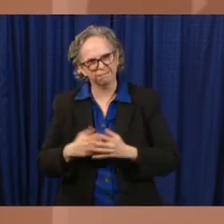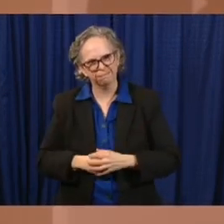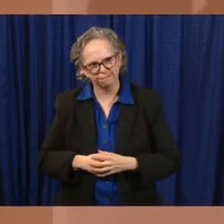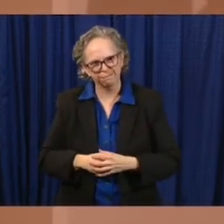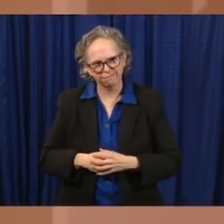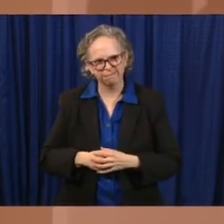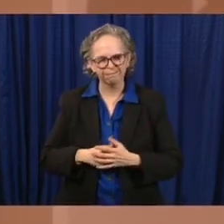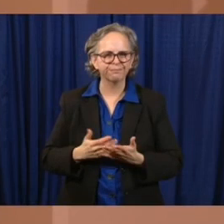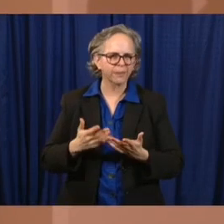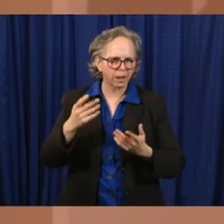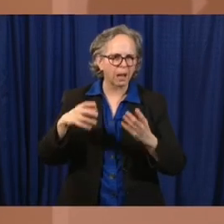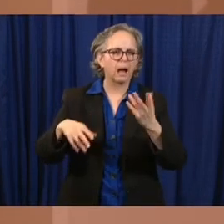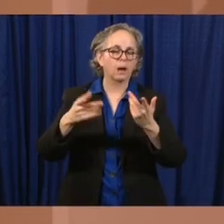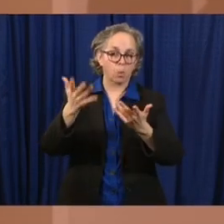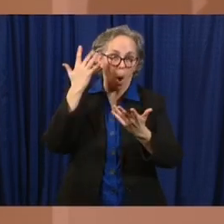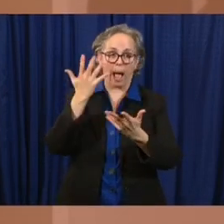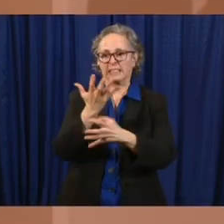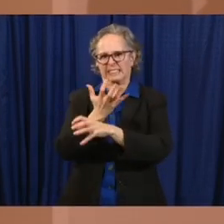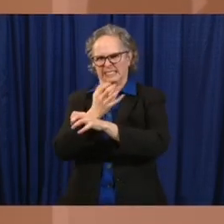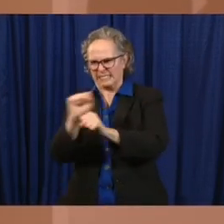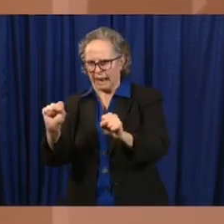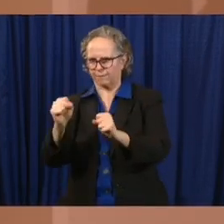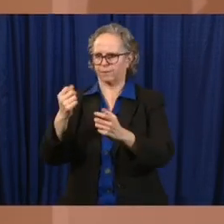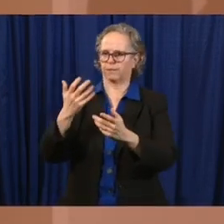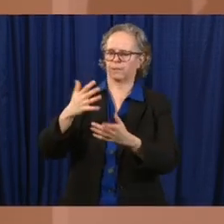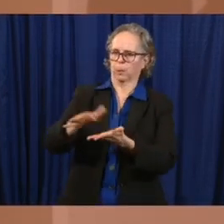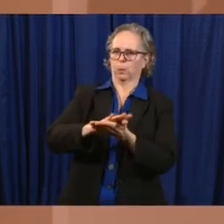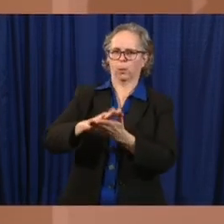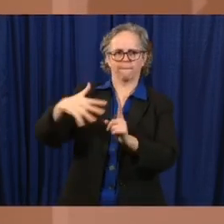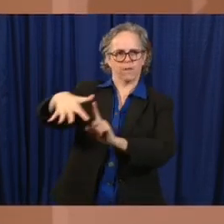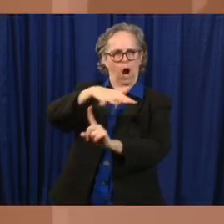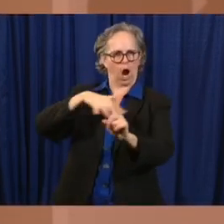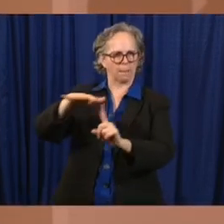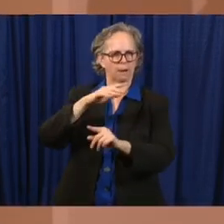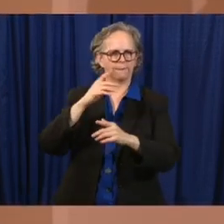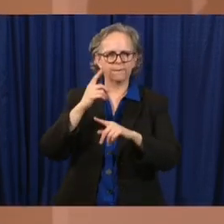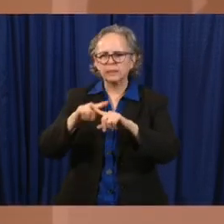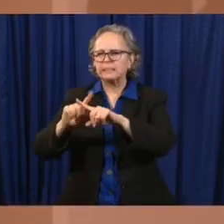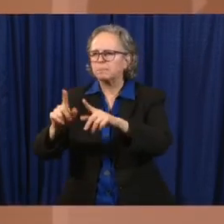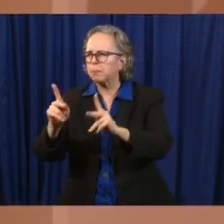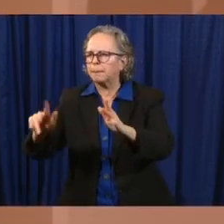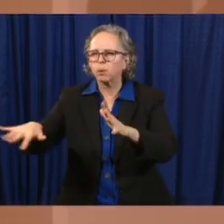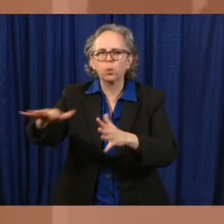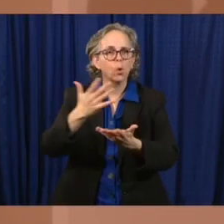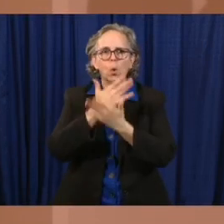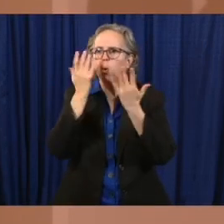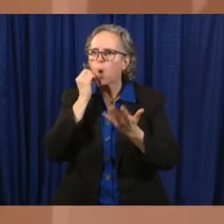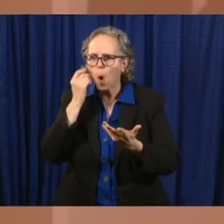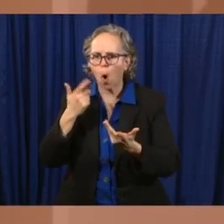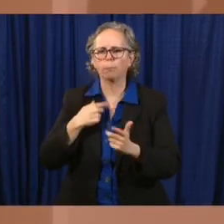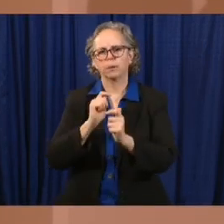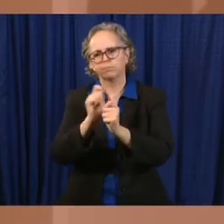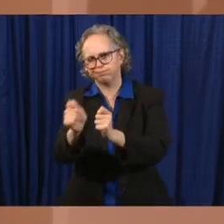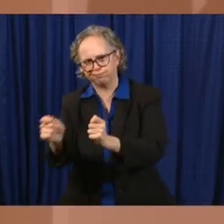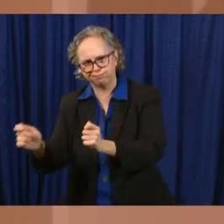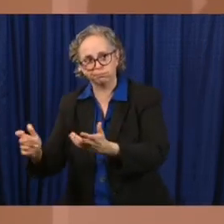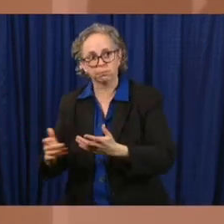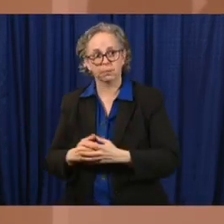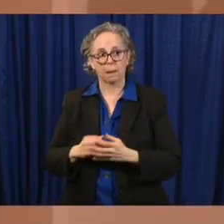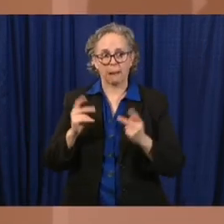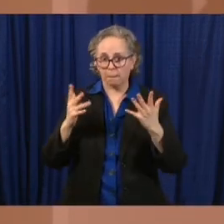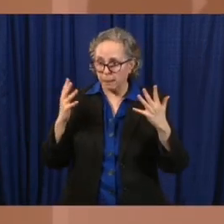a safe and hygiene environment in those facilities, because as we're bringing people together to help them, we need to make